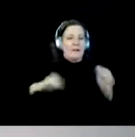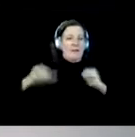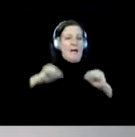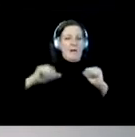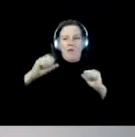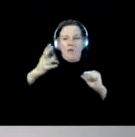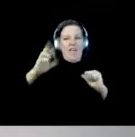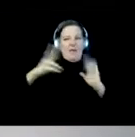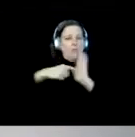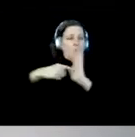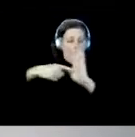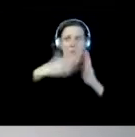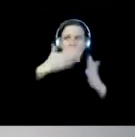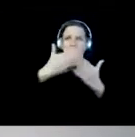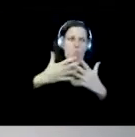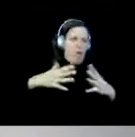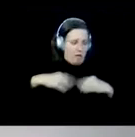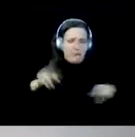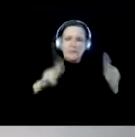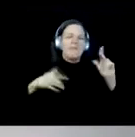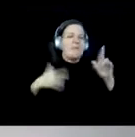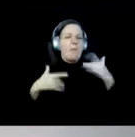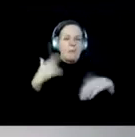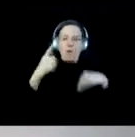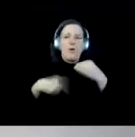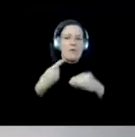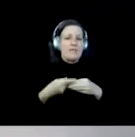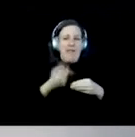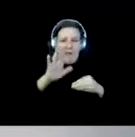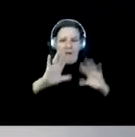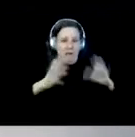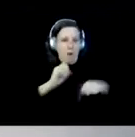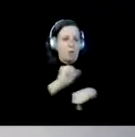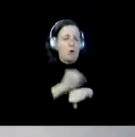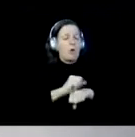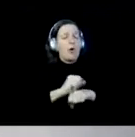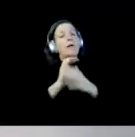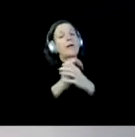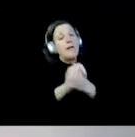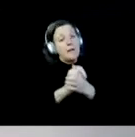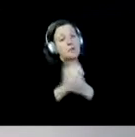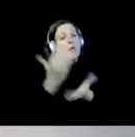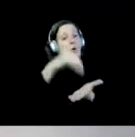and people are very excited about this body of work. So congratulations again to you.